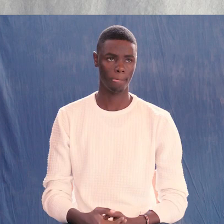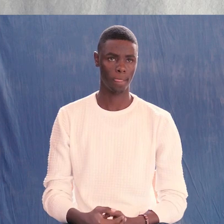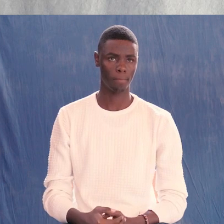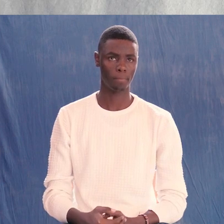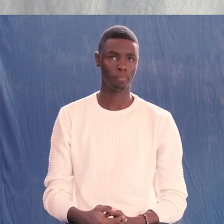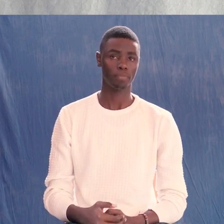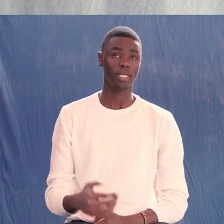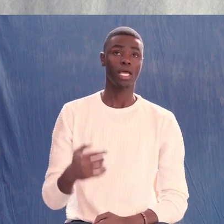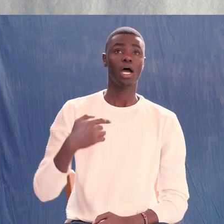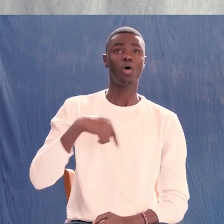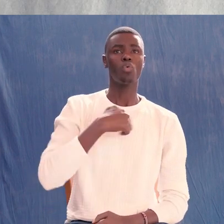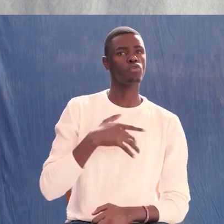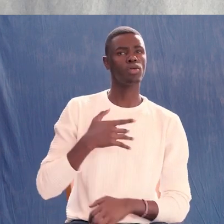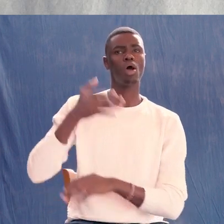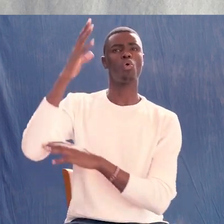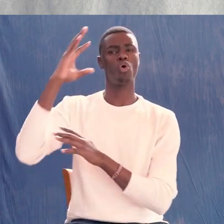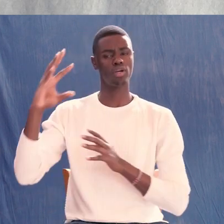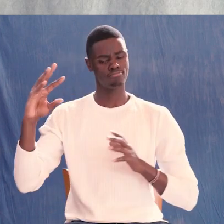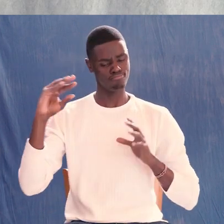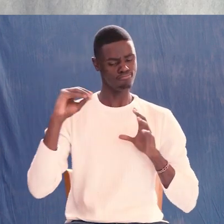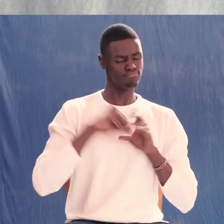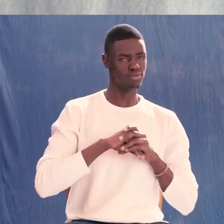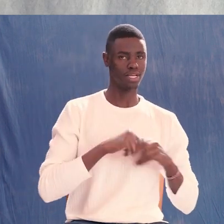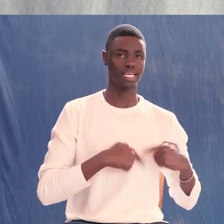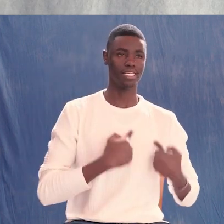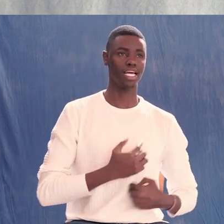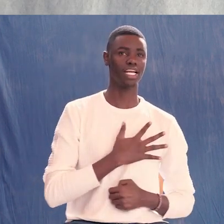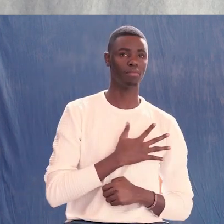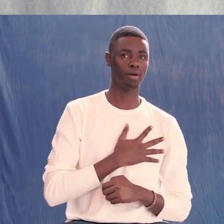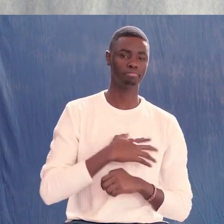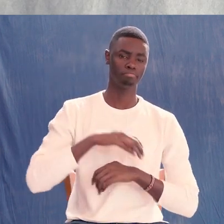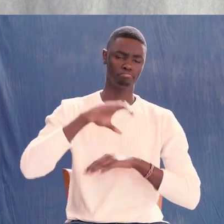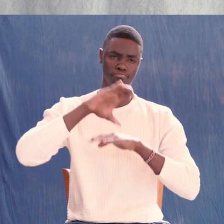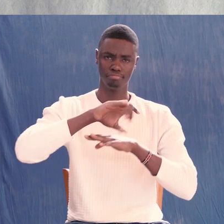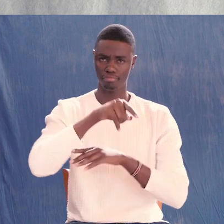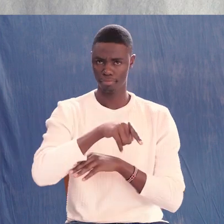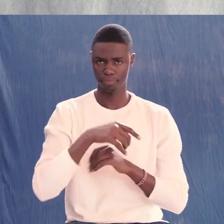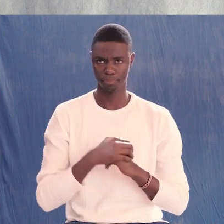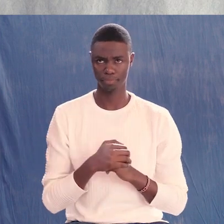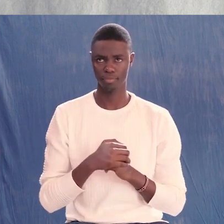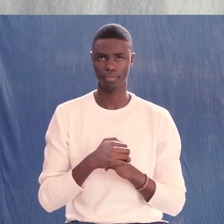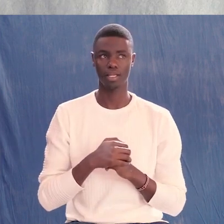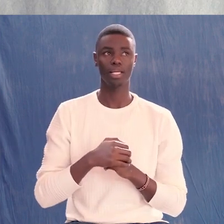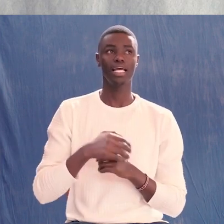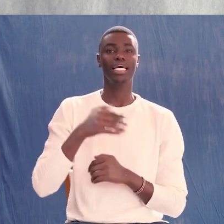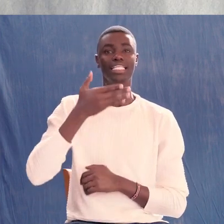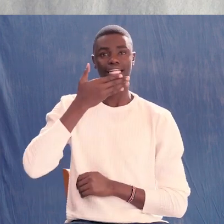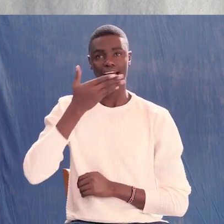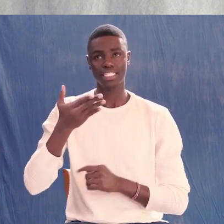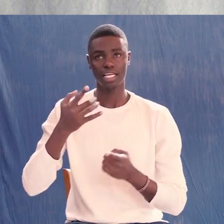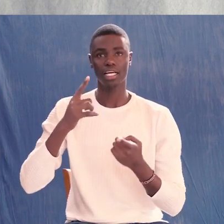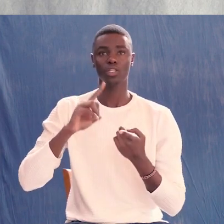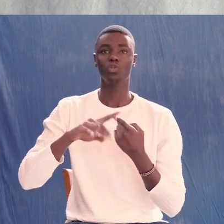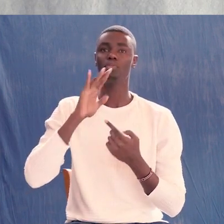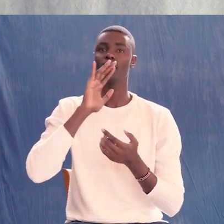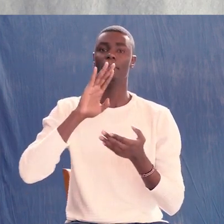That we feel God has placed it on our hearts, that the church is the answer to be that